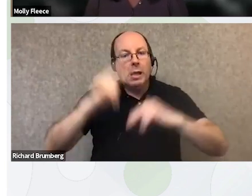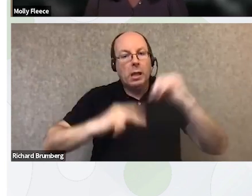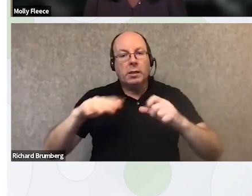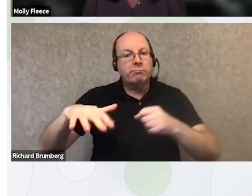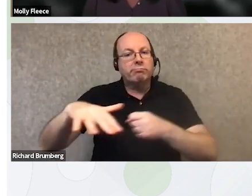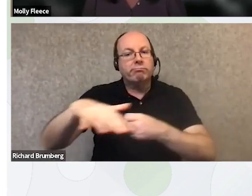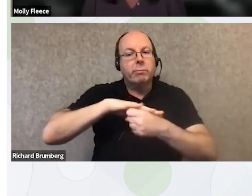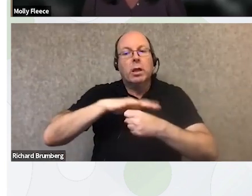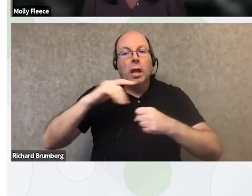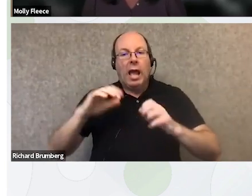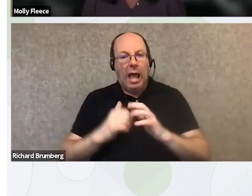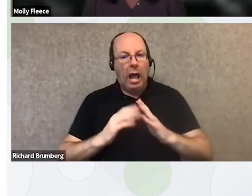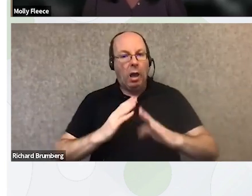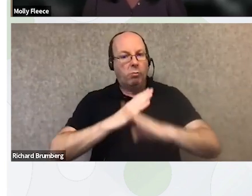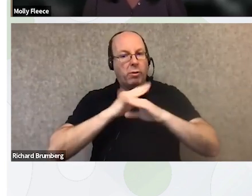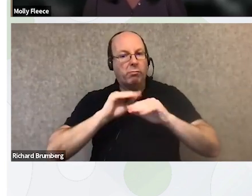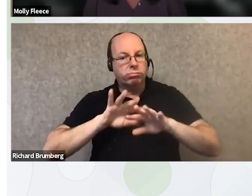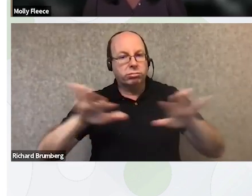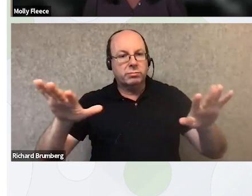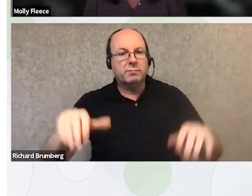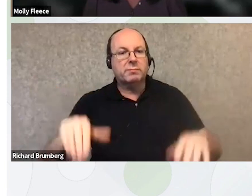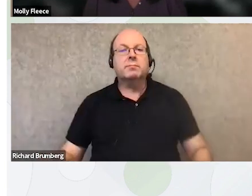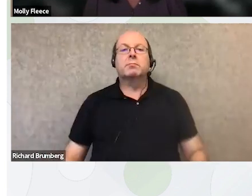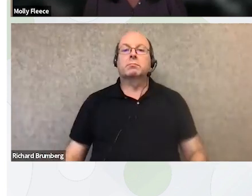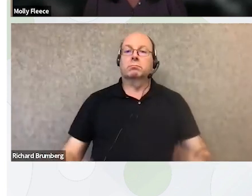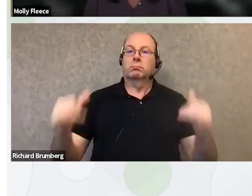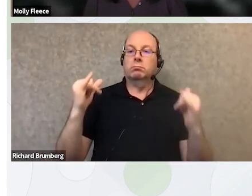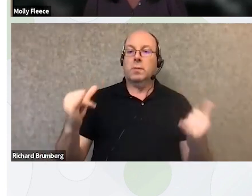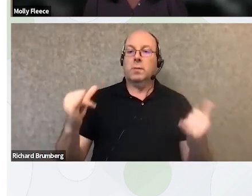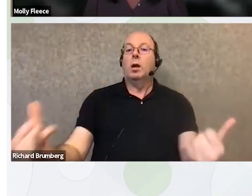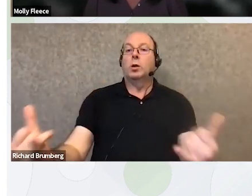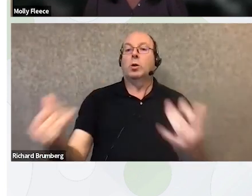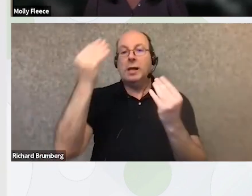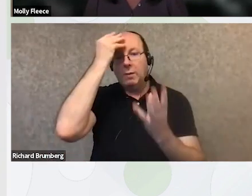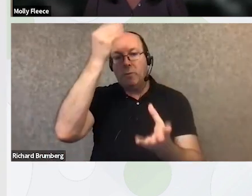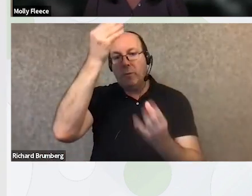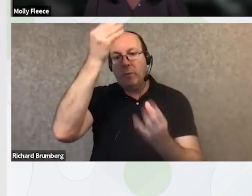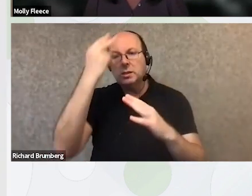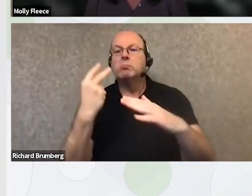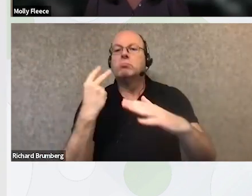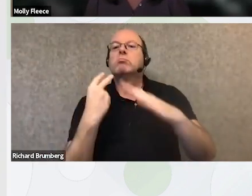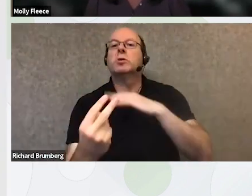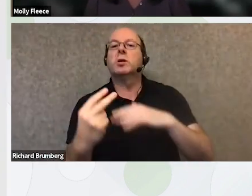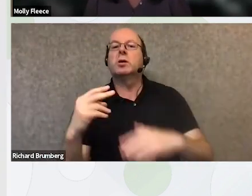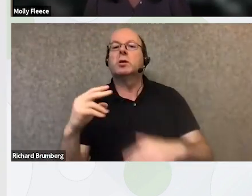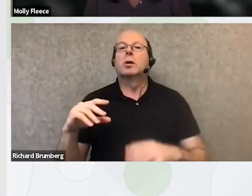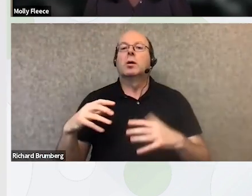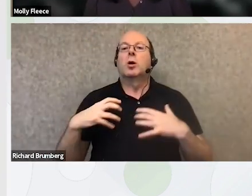So first, to look at the current data and projections of these respiratory pathogens.